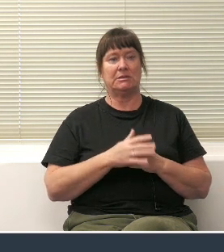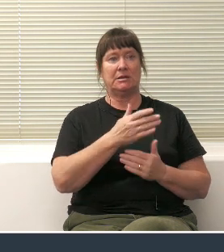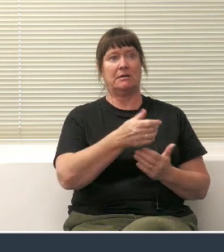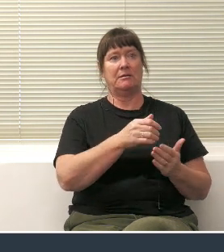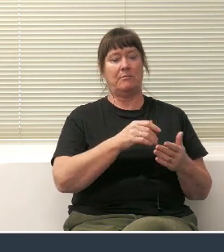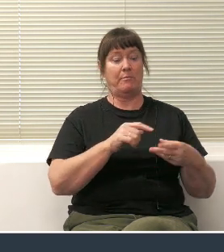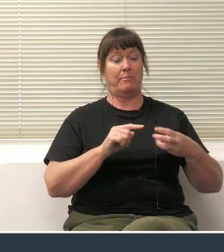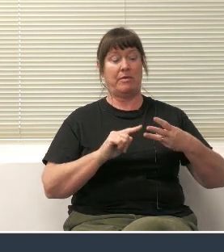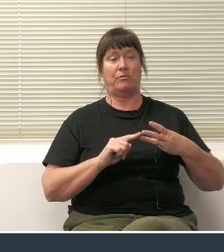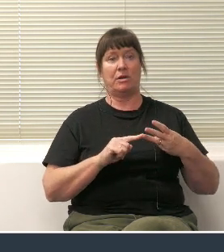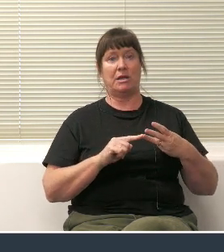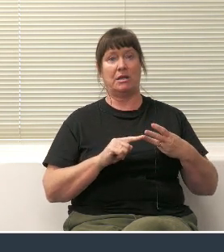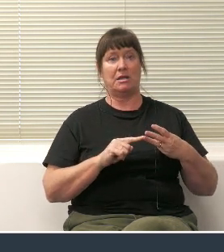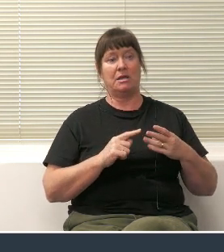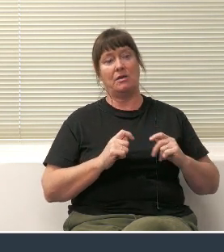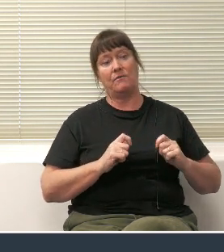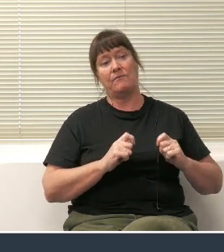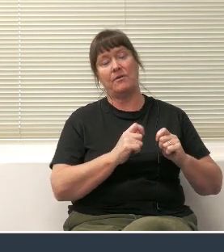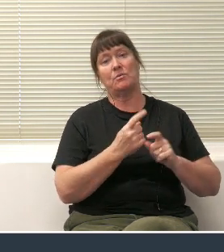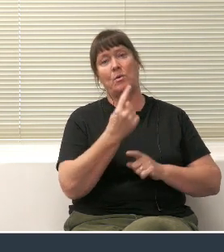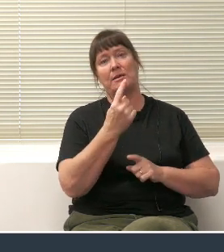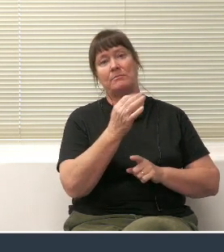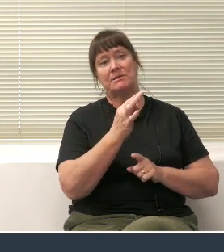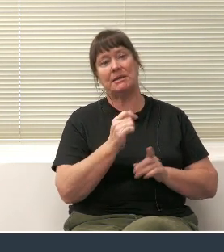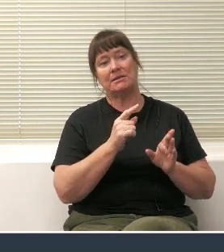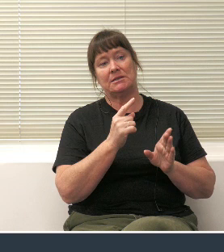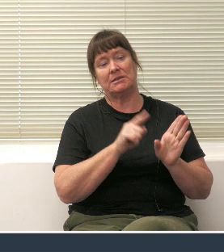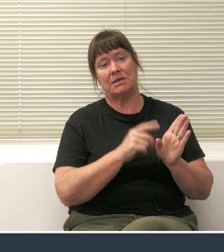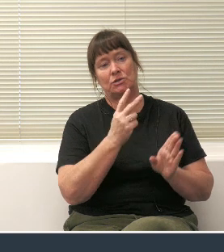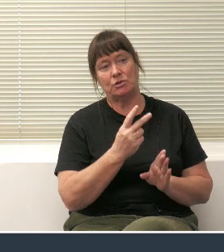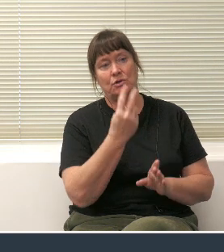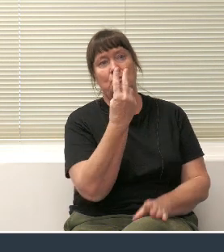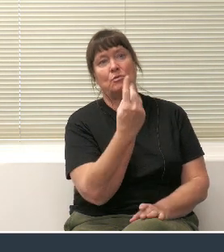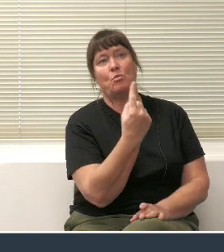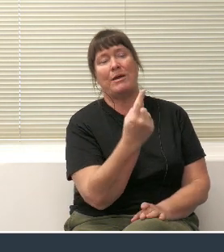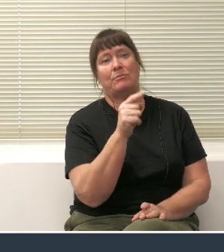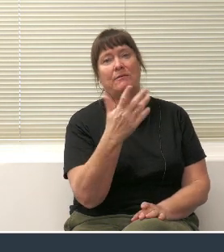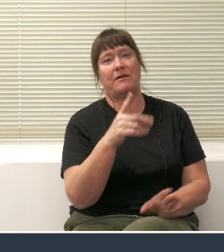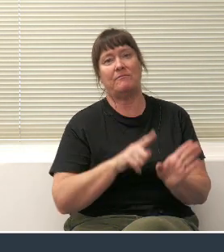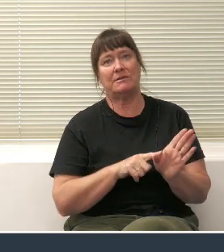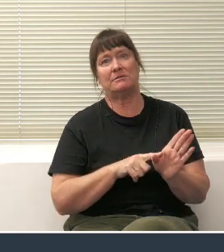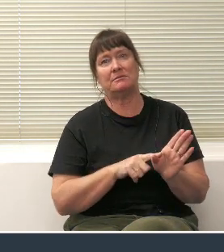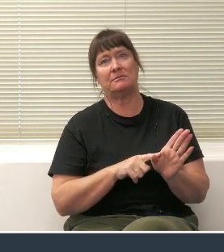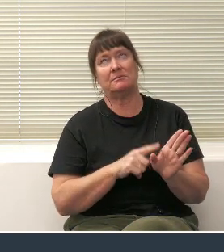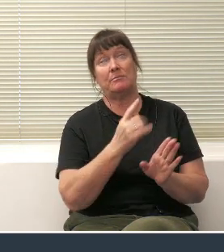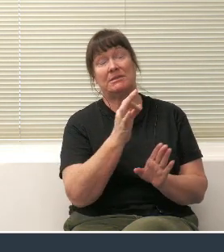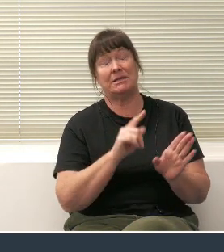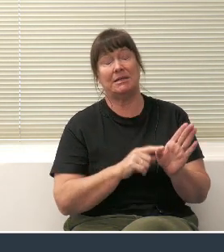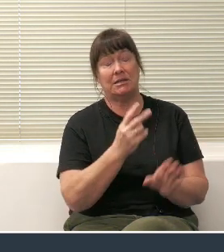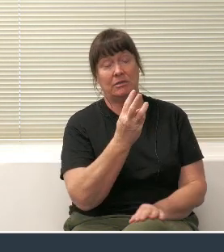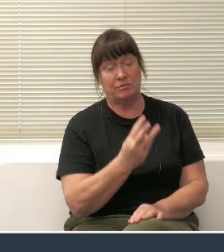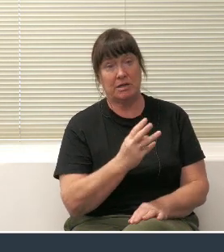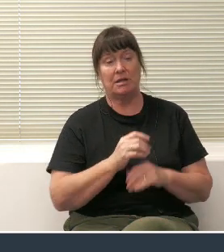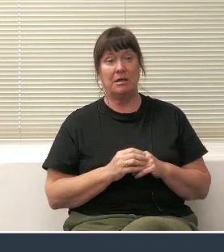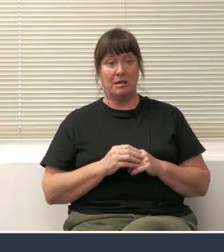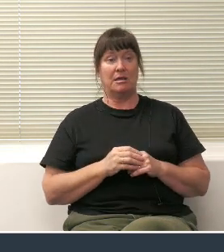3, phase in the resilience rate of 1% in year 2 at 1.5% in year 3. Part 4,